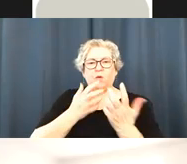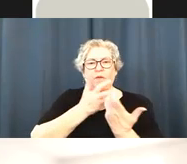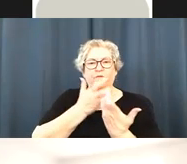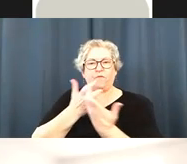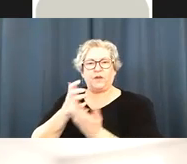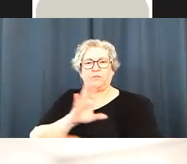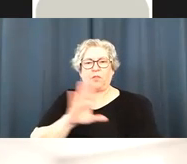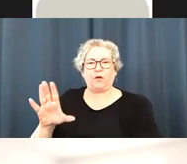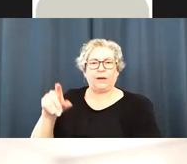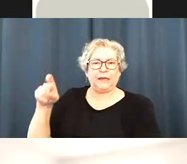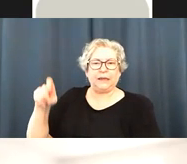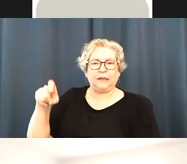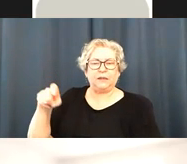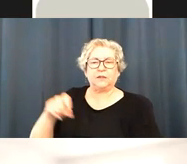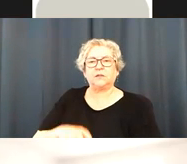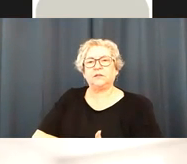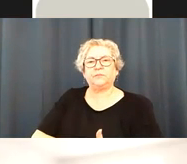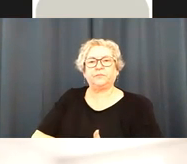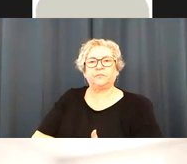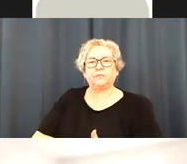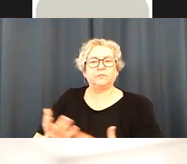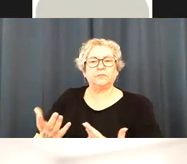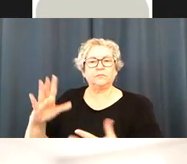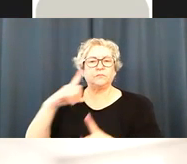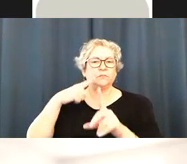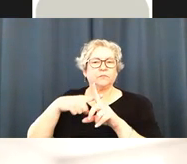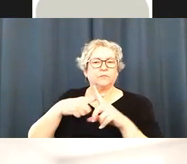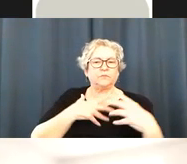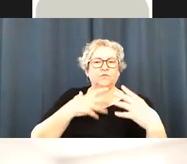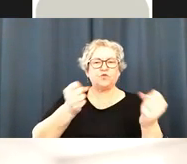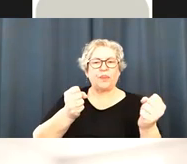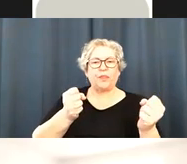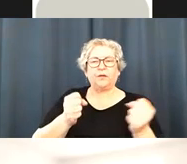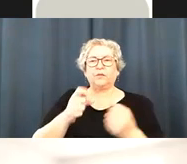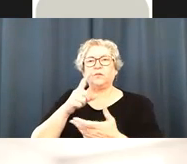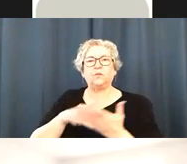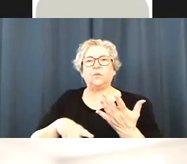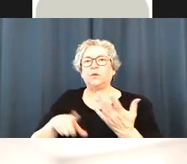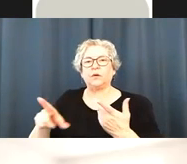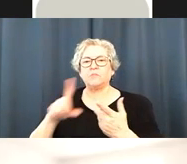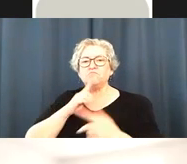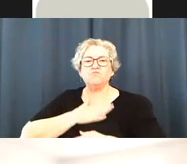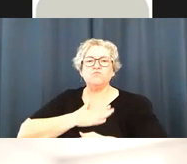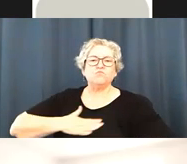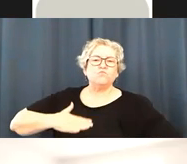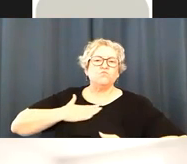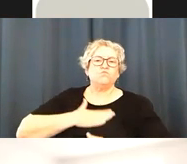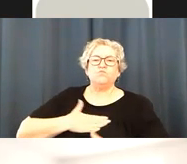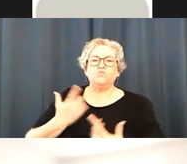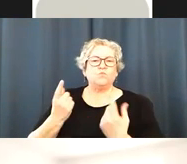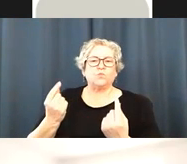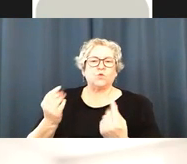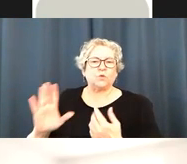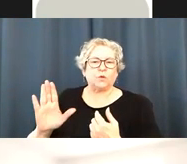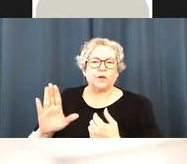needs, right? So what are people's strengths? What are they good at? What do they enjoy? What are those things? And